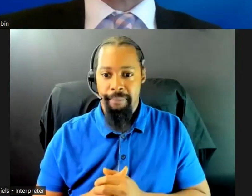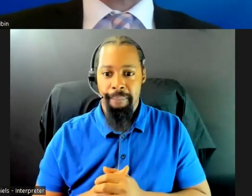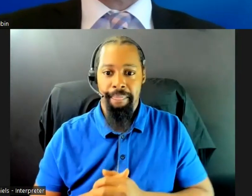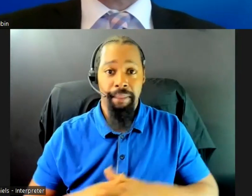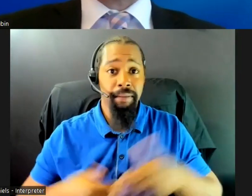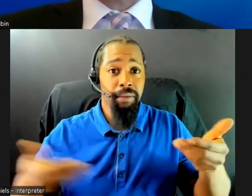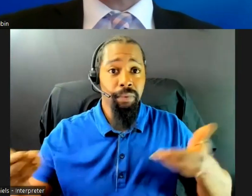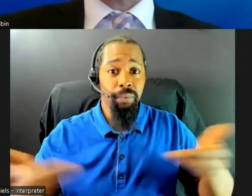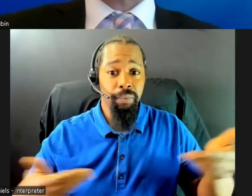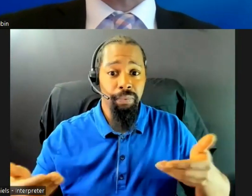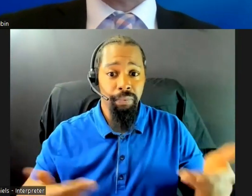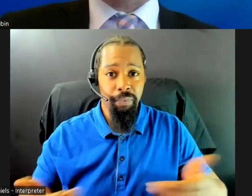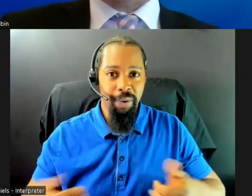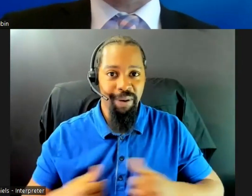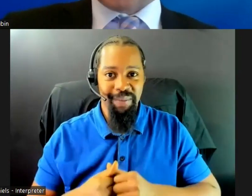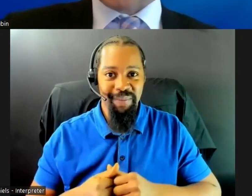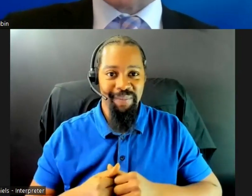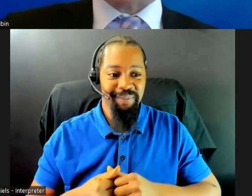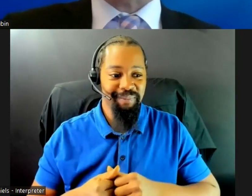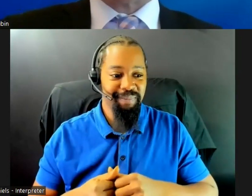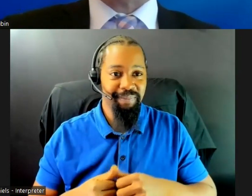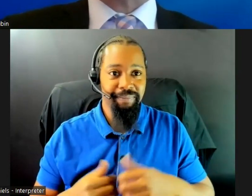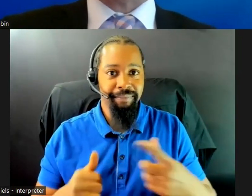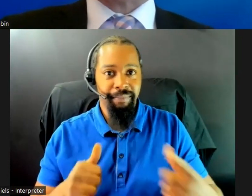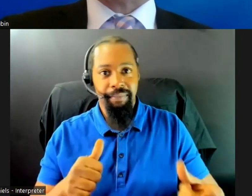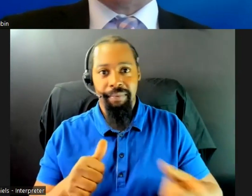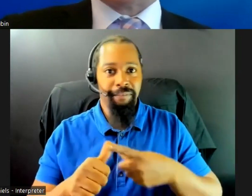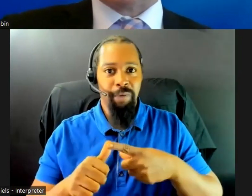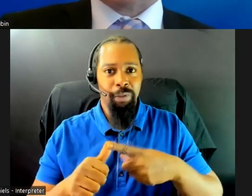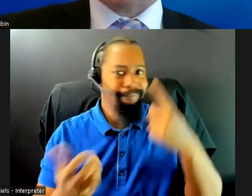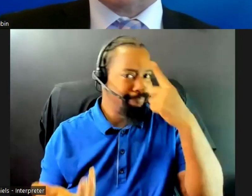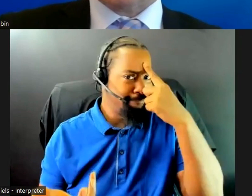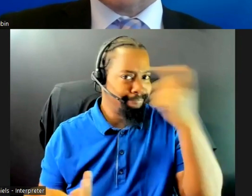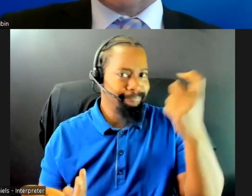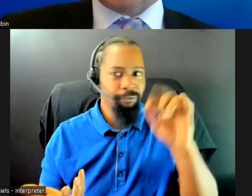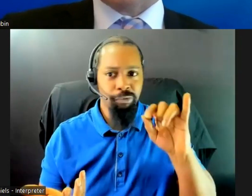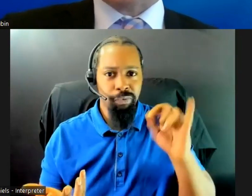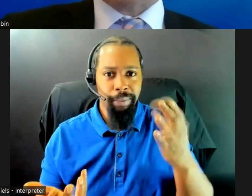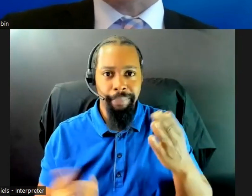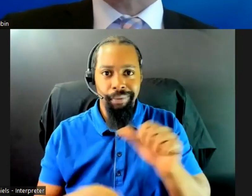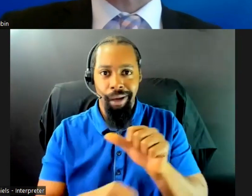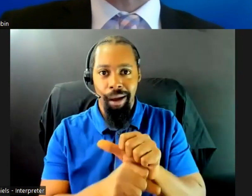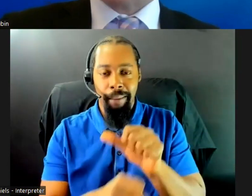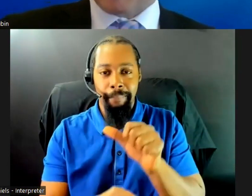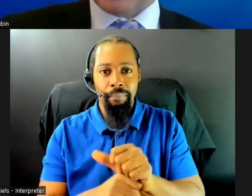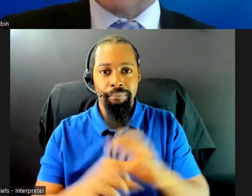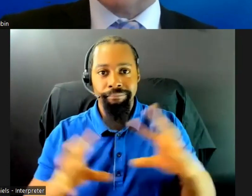Welcome in, everyone, to our first Dream Job webinar of